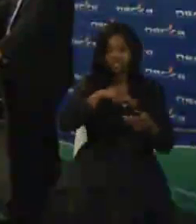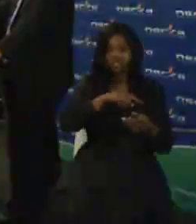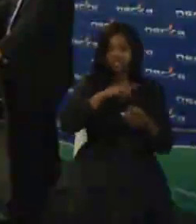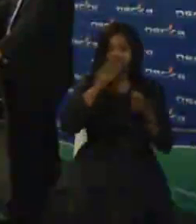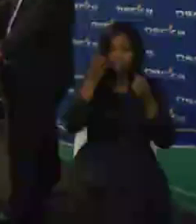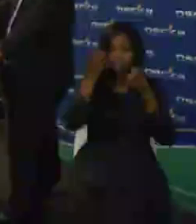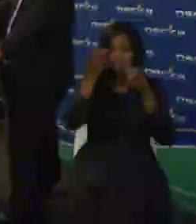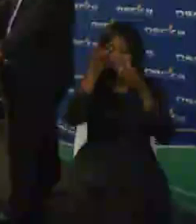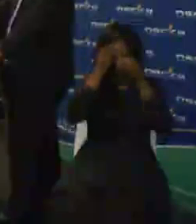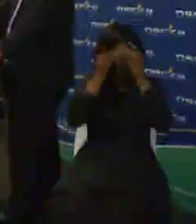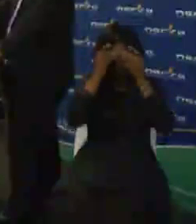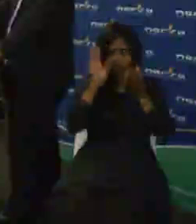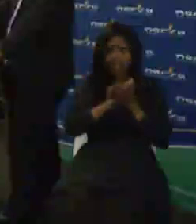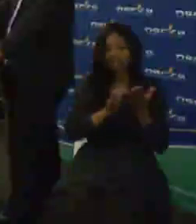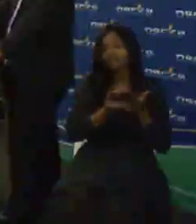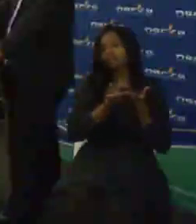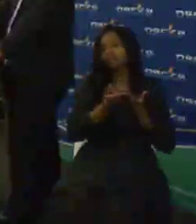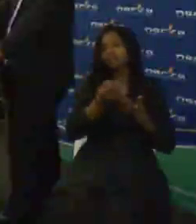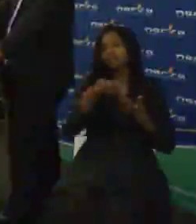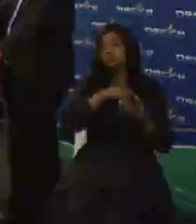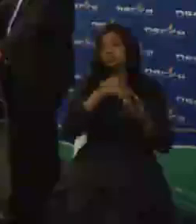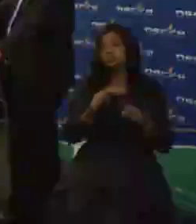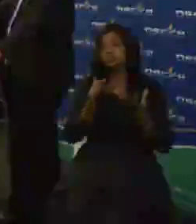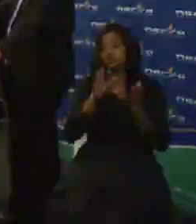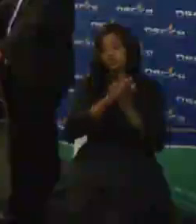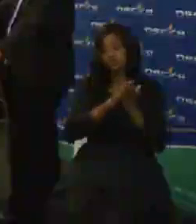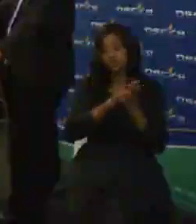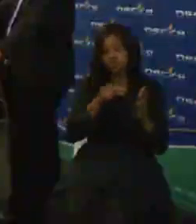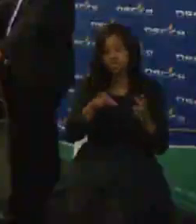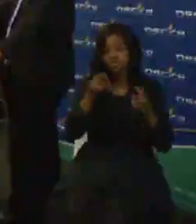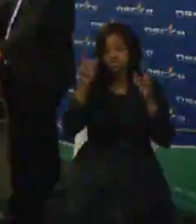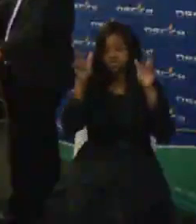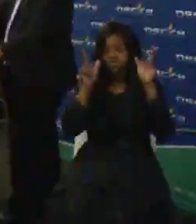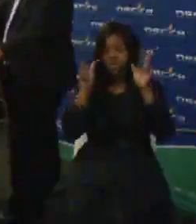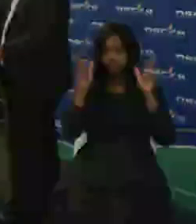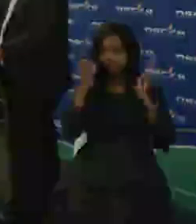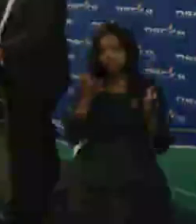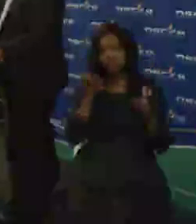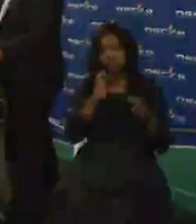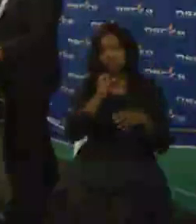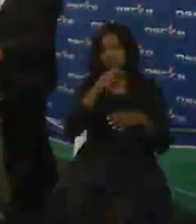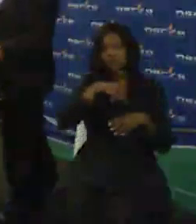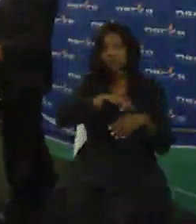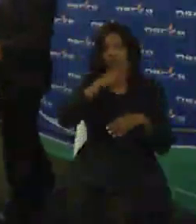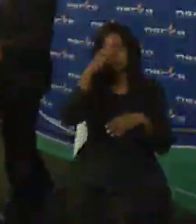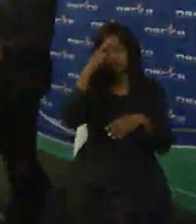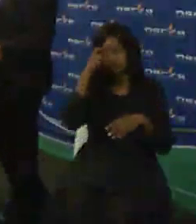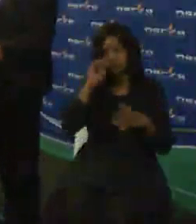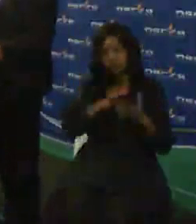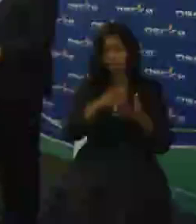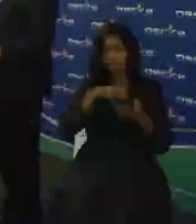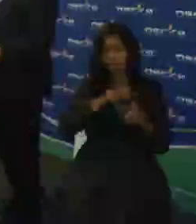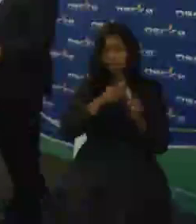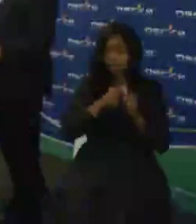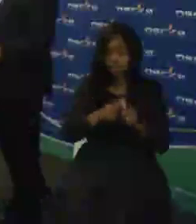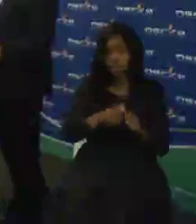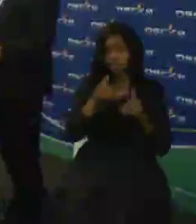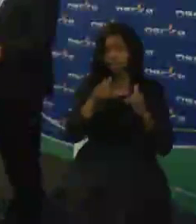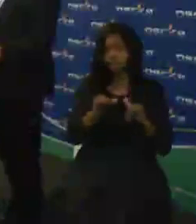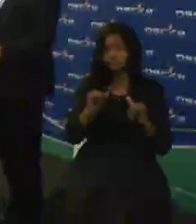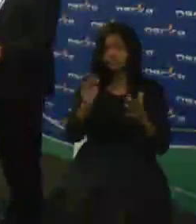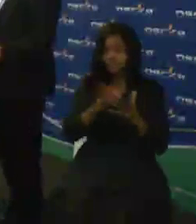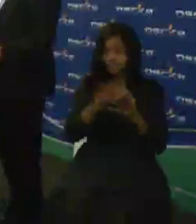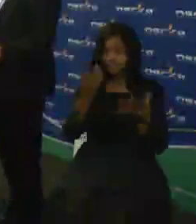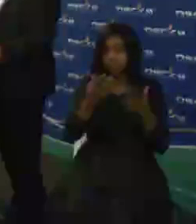and the update we have provided during these hearings. So I think we believe that we are still compliant, and maybe